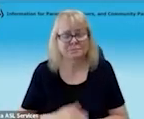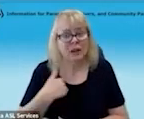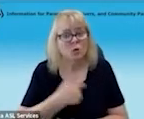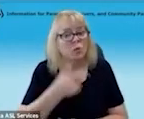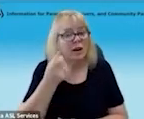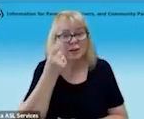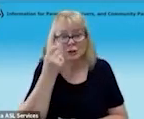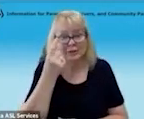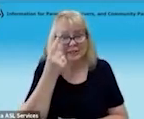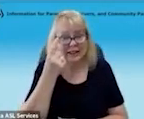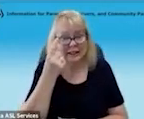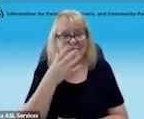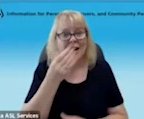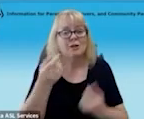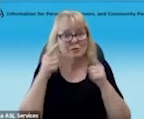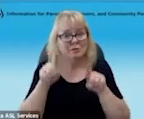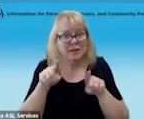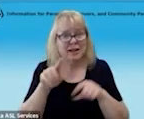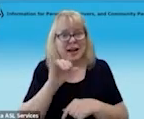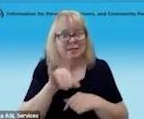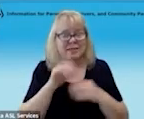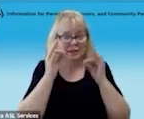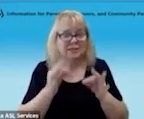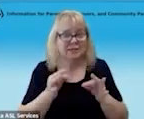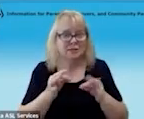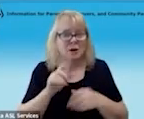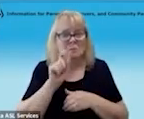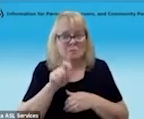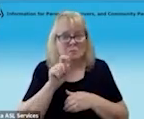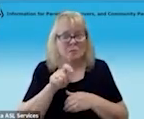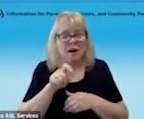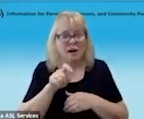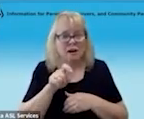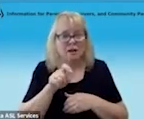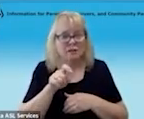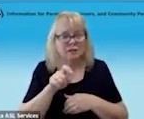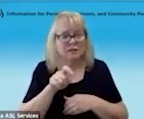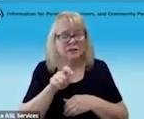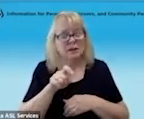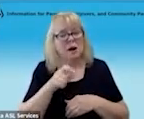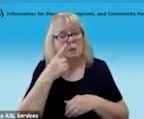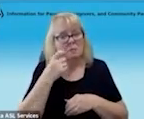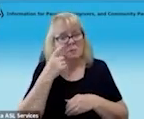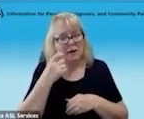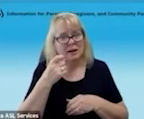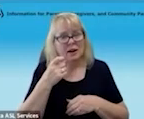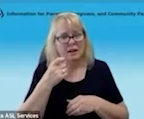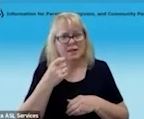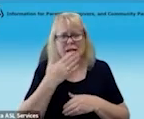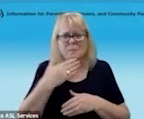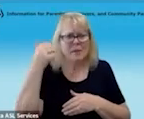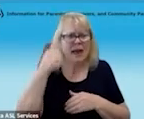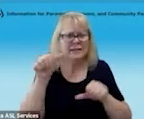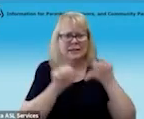the best available science and be accessible. Our goal today was to make